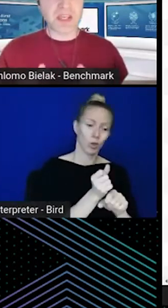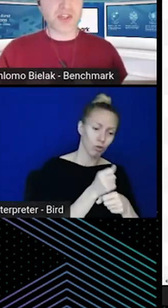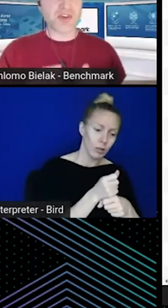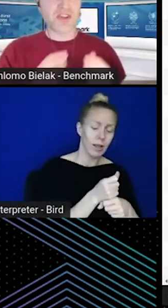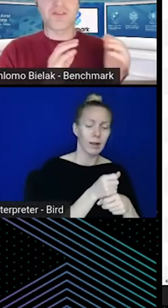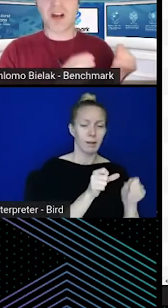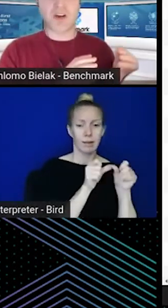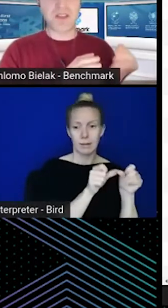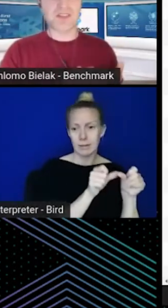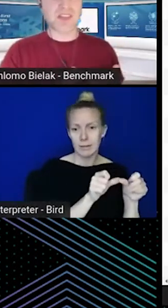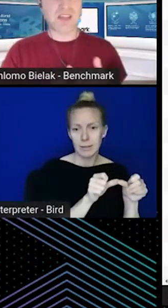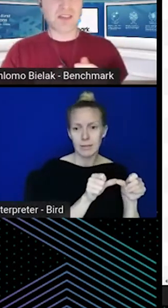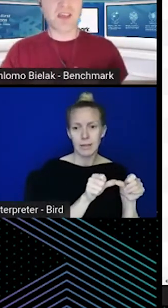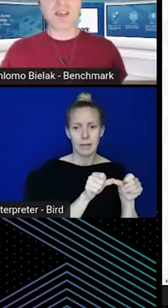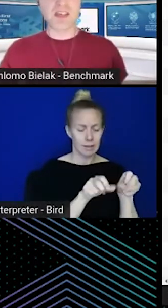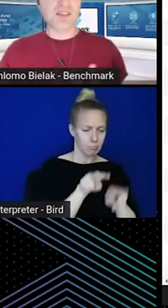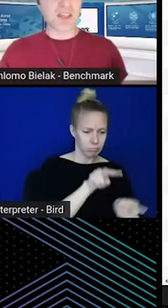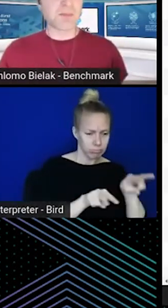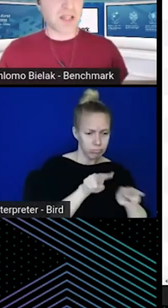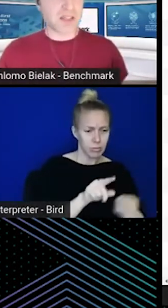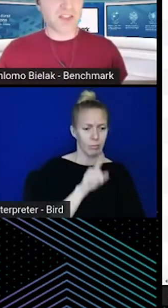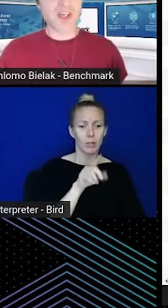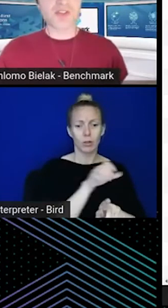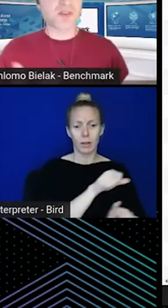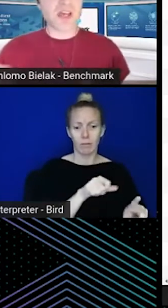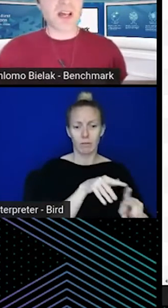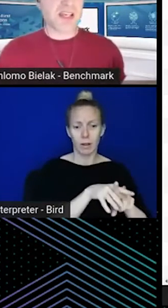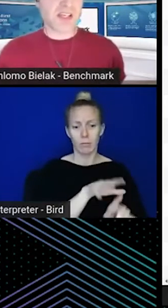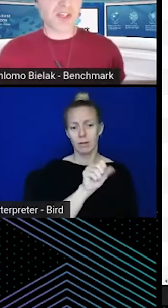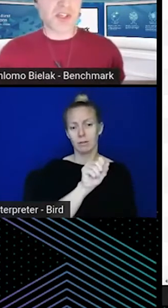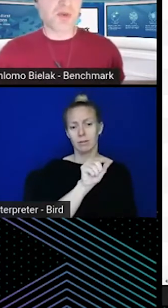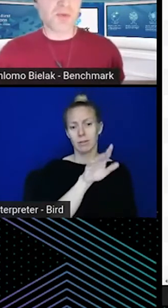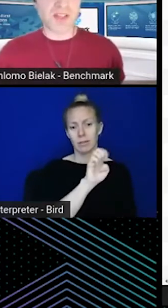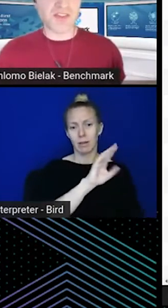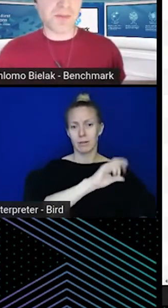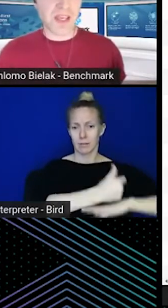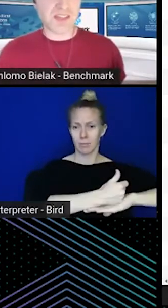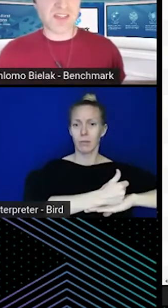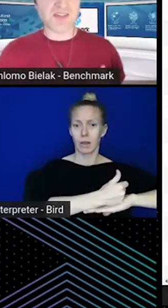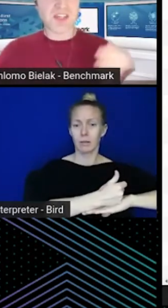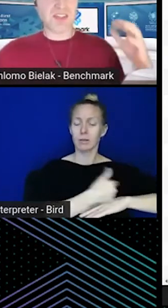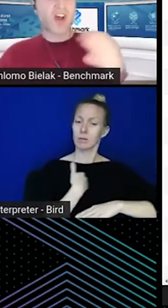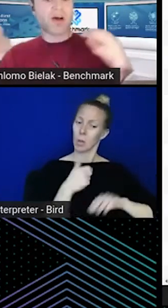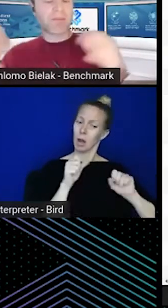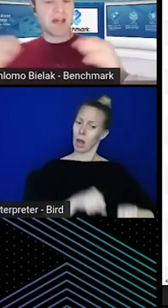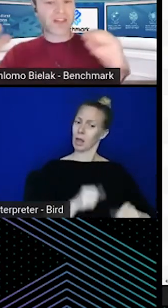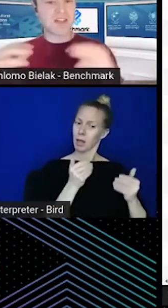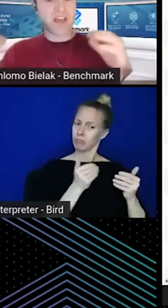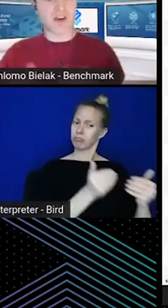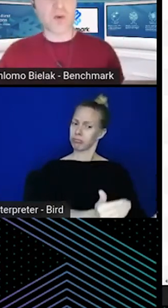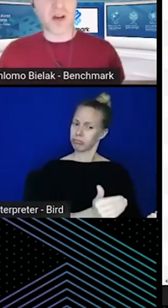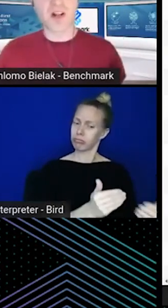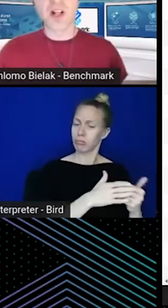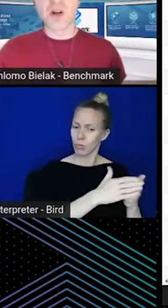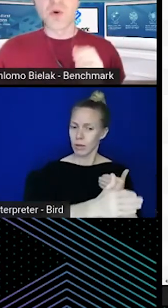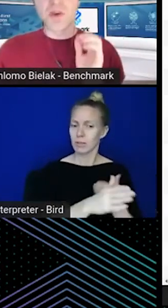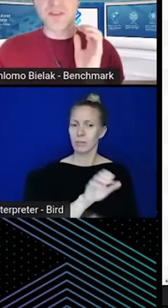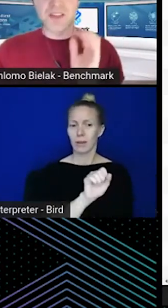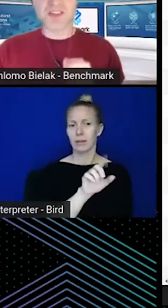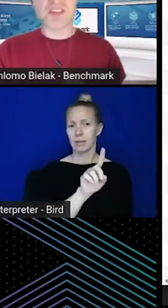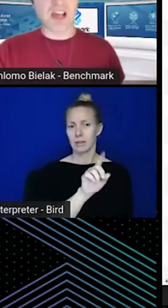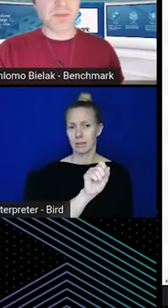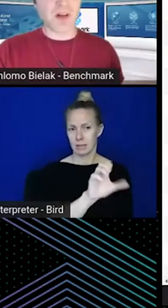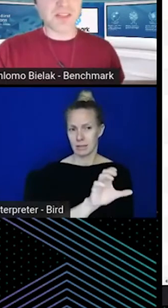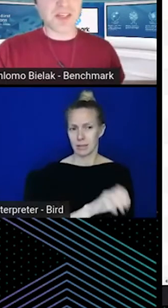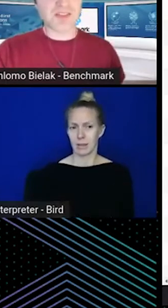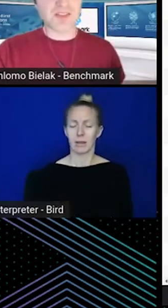consistently making sure the environment state is in place so that I can do the rest of my SDLC. It's compacted here where we've